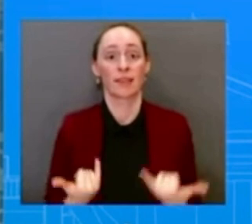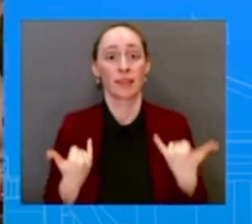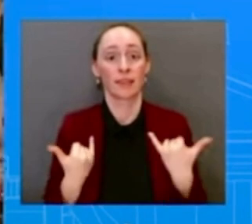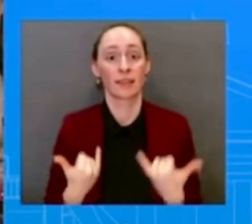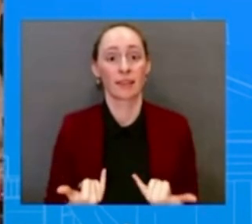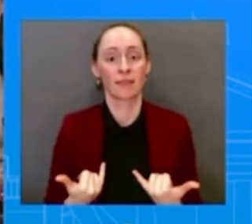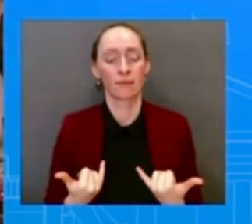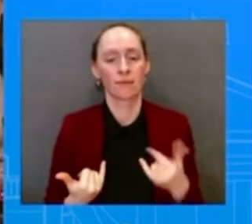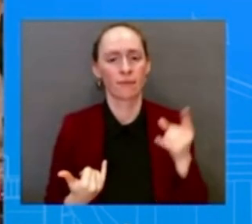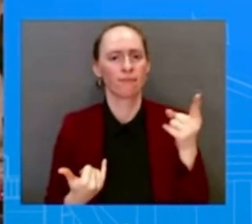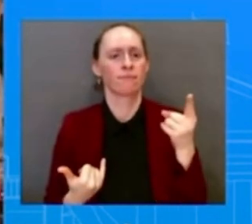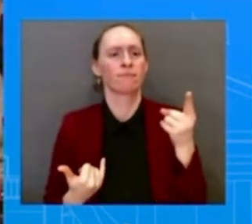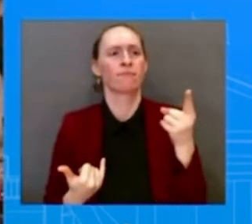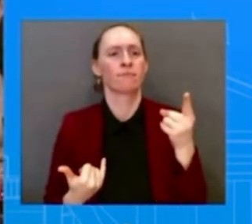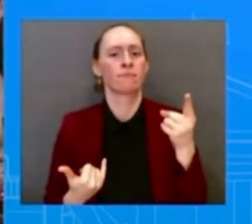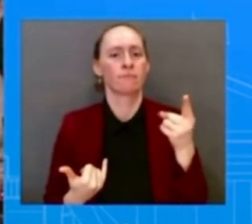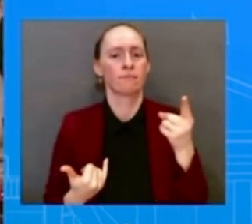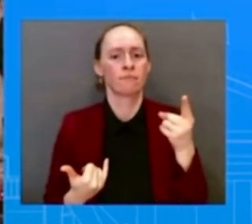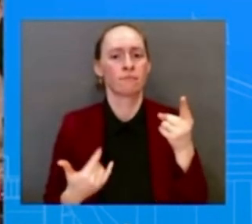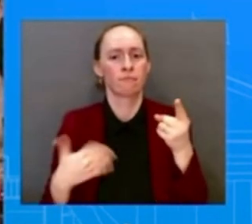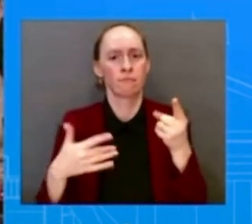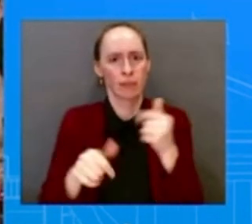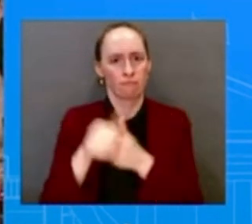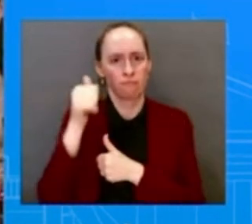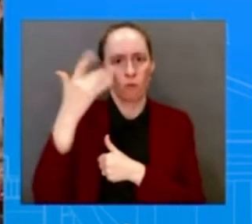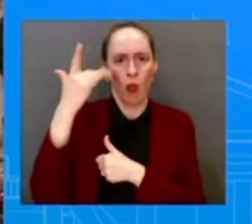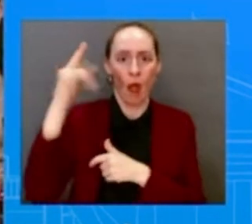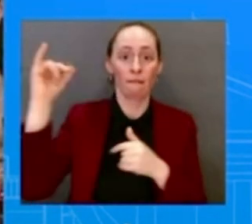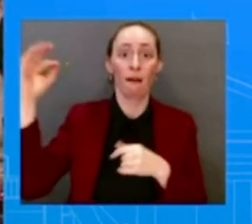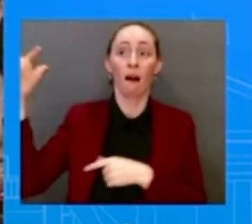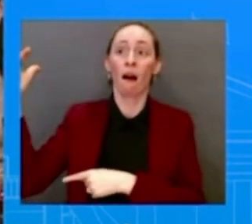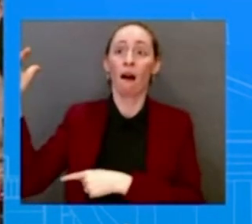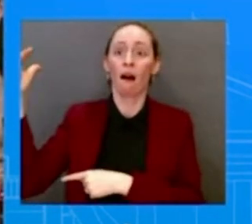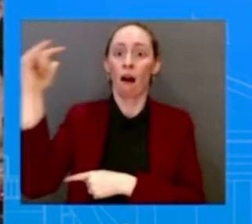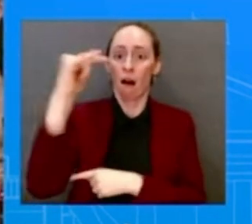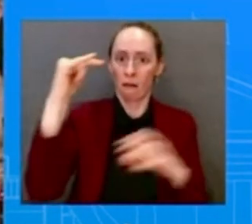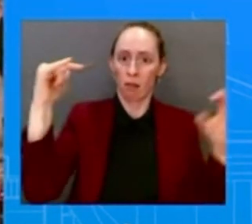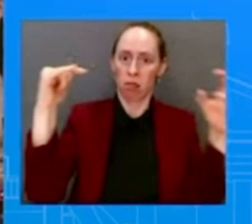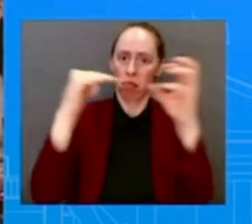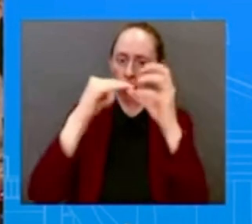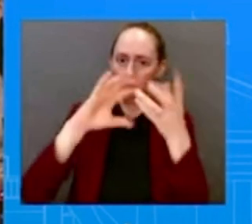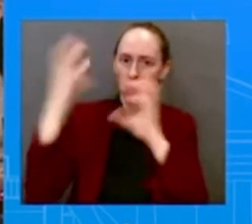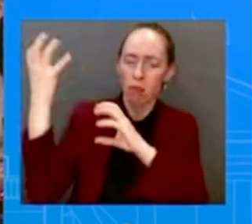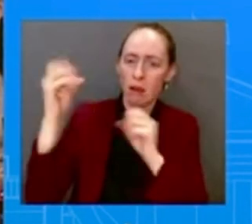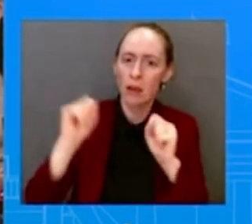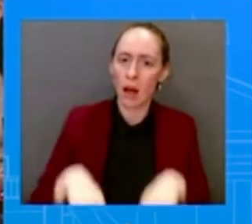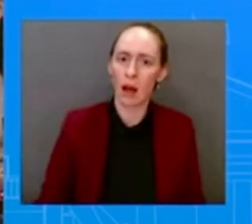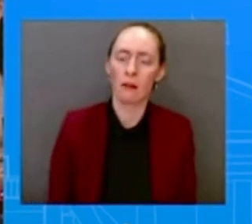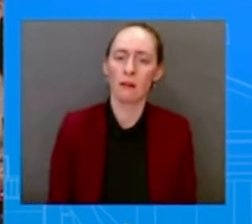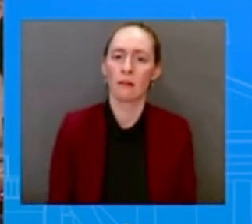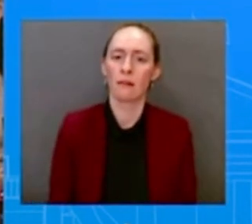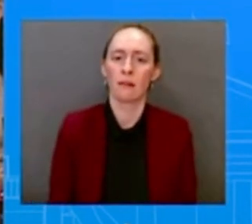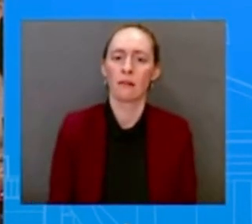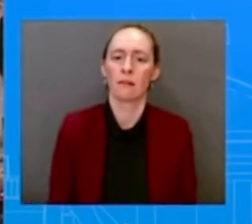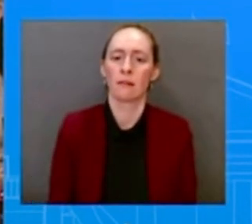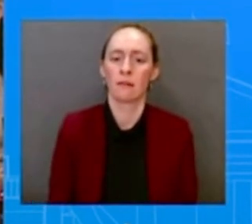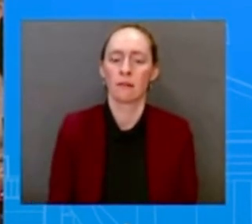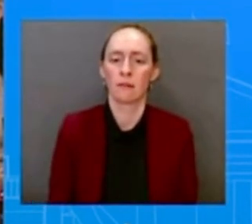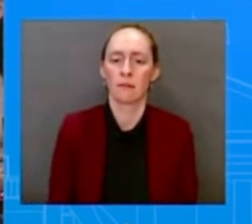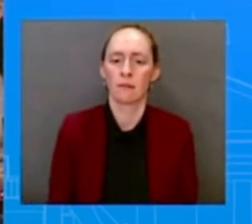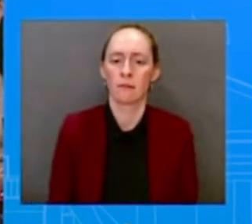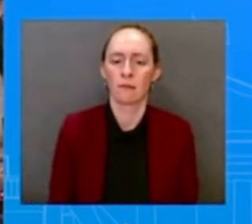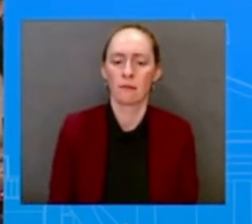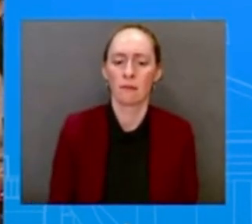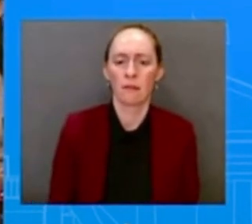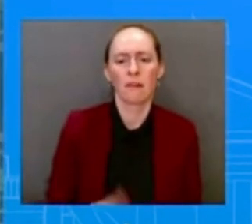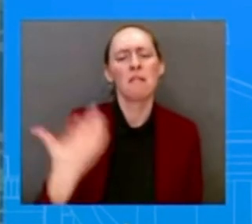your broad and deep experience, who do you think might own or have flown this thing in the air?